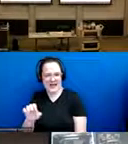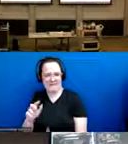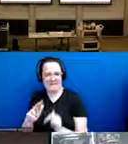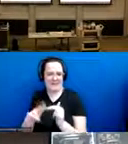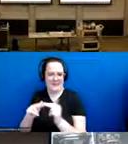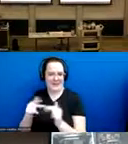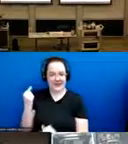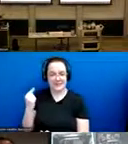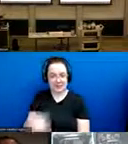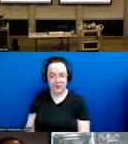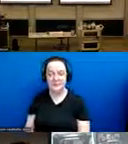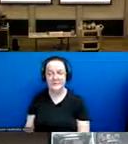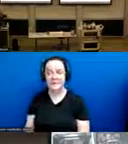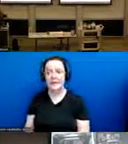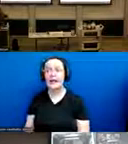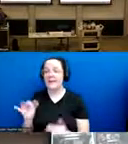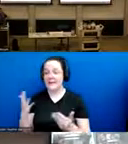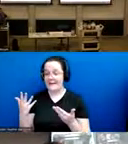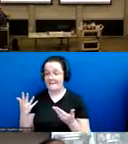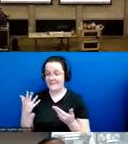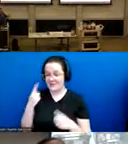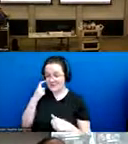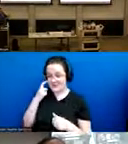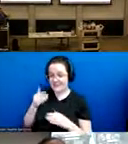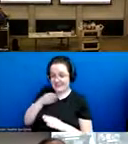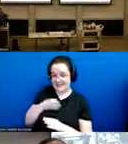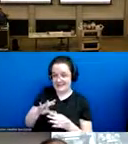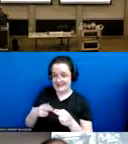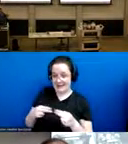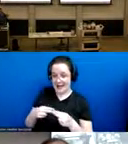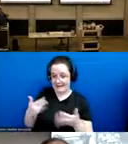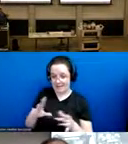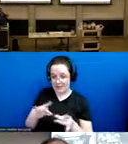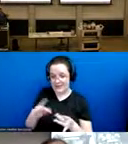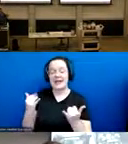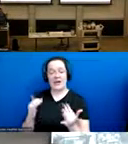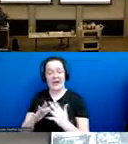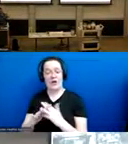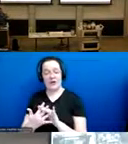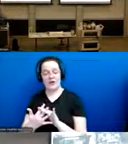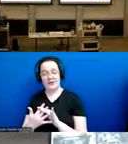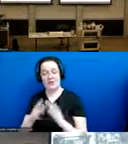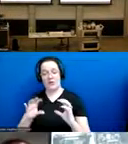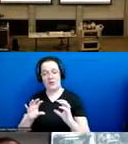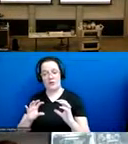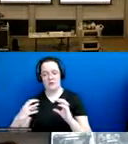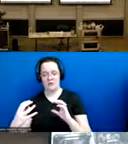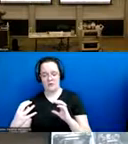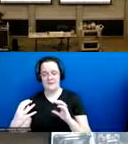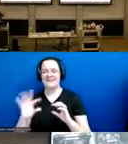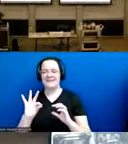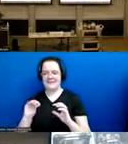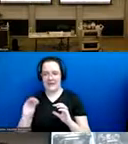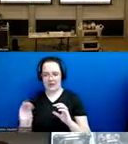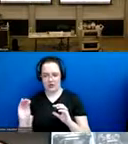now, and as we were saying in the previous slide, right? The crystals are now 90 degrees oriented with respect to each other. So then as the